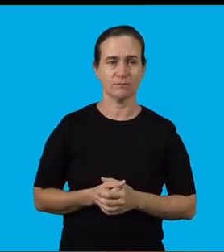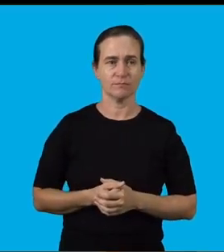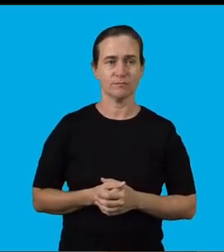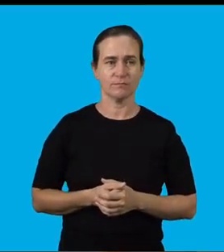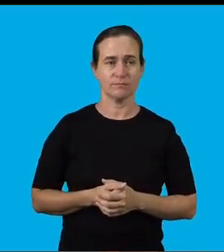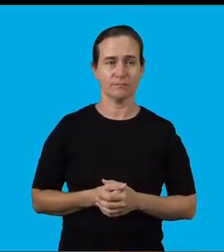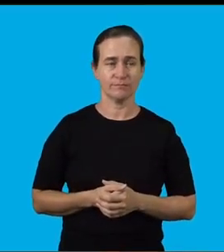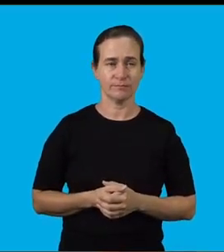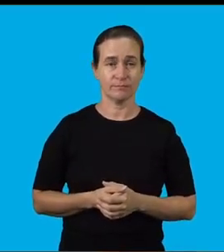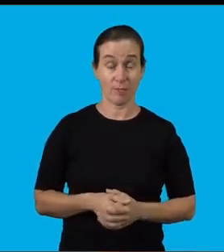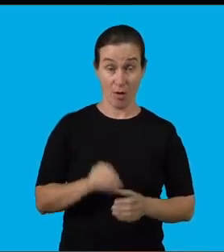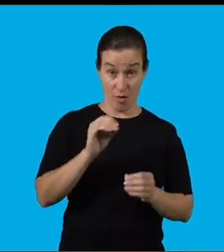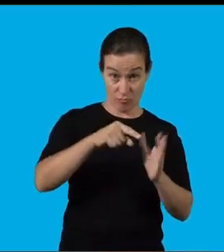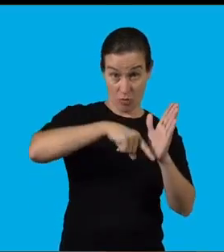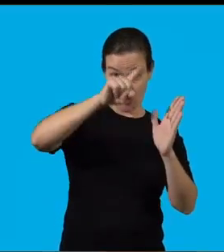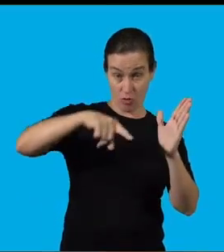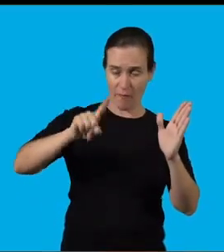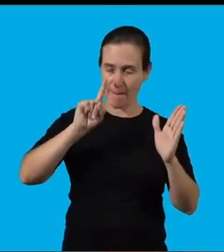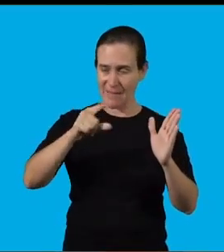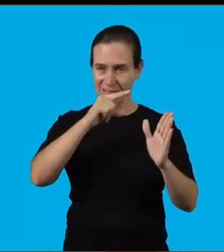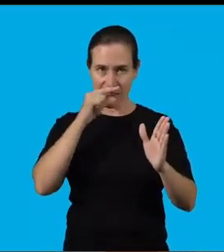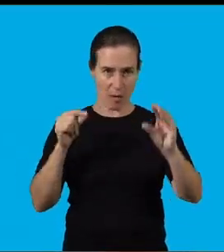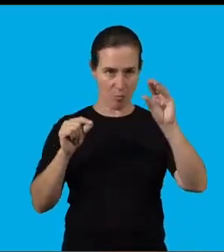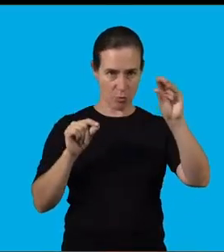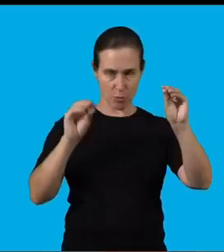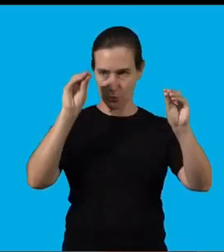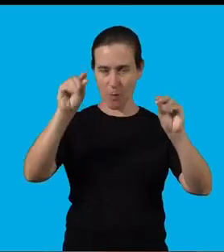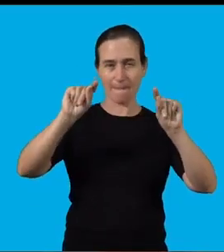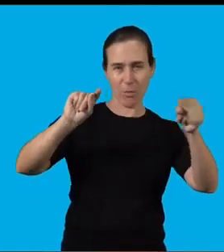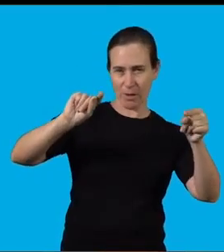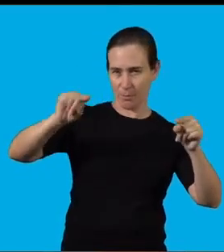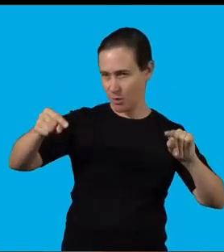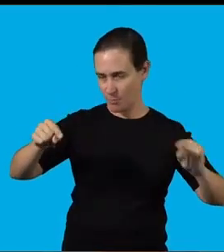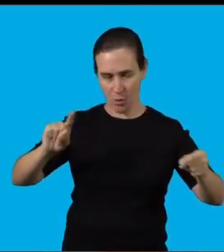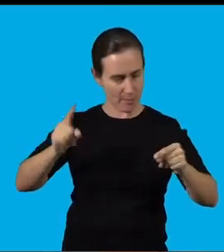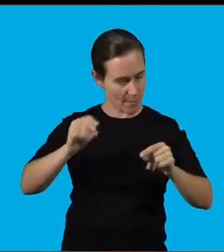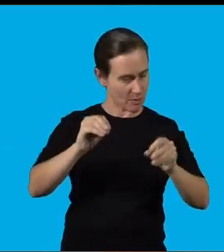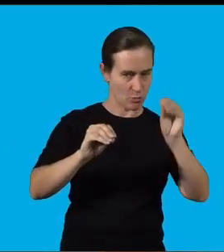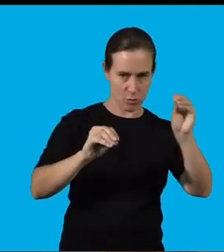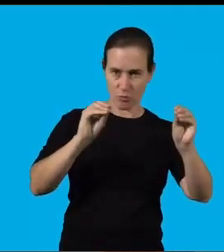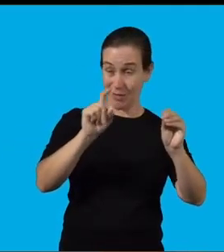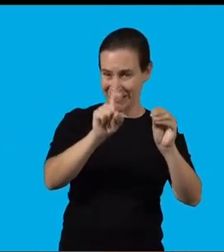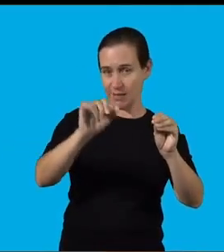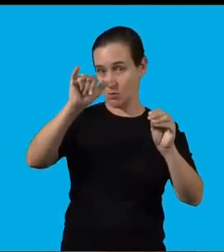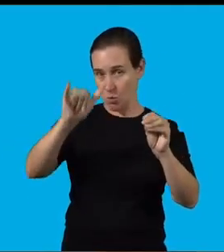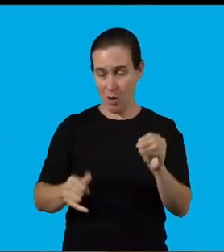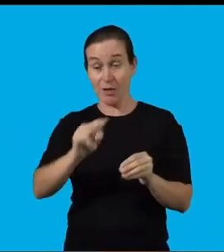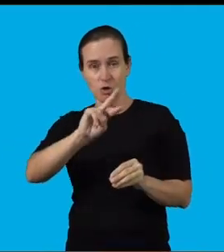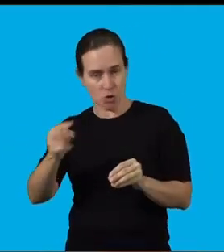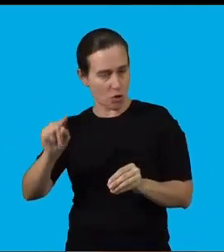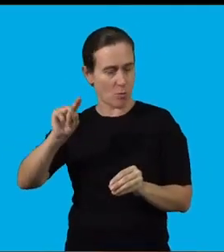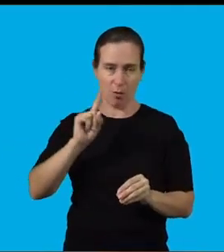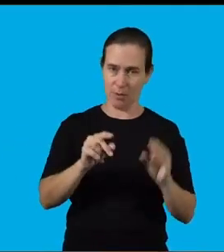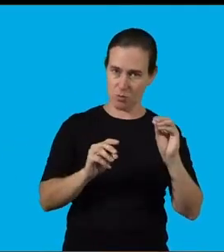values. On your graph, make sure you label all of your points. You need your x-intercepts, your y-intercepts, and your turning points all